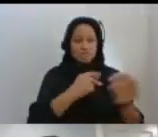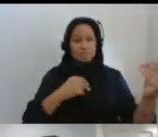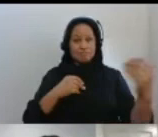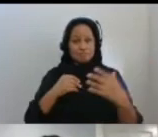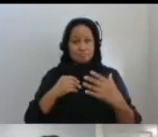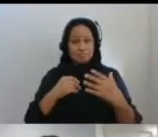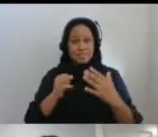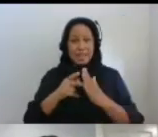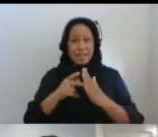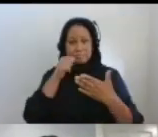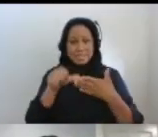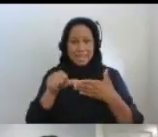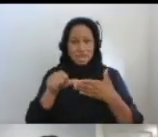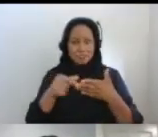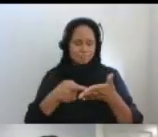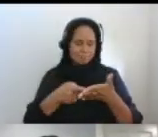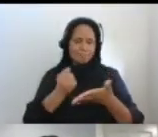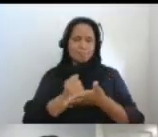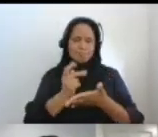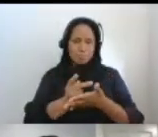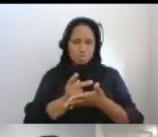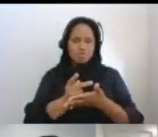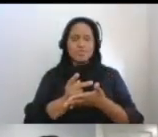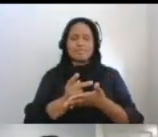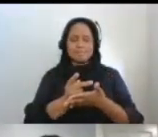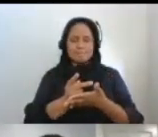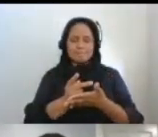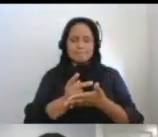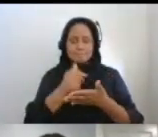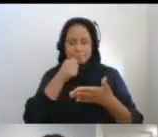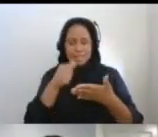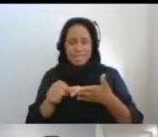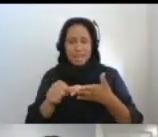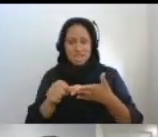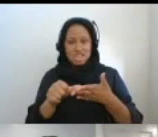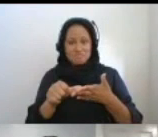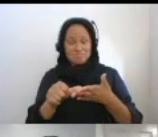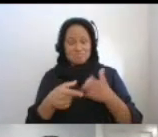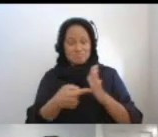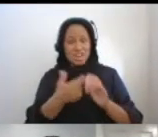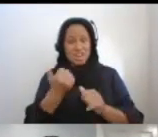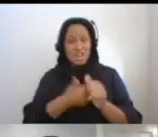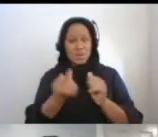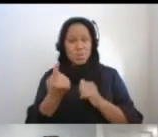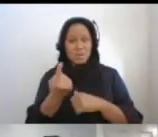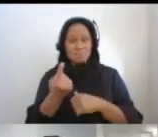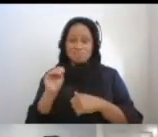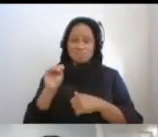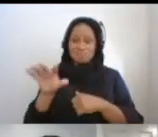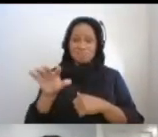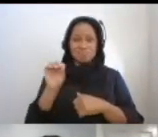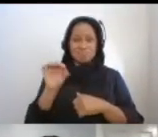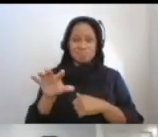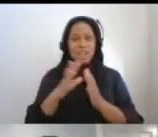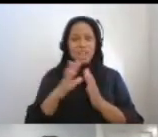of a letter. And that letter is made, everyone gets a copy of that. Everyone on the team essentially gets a copy of